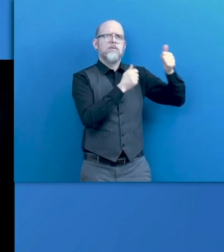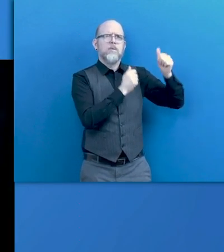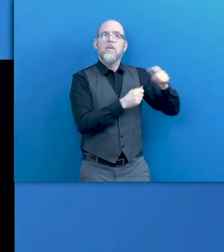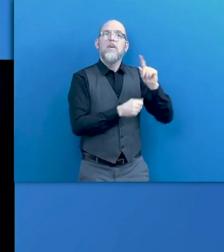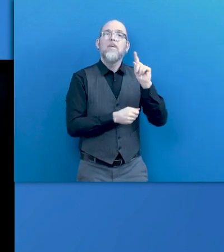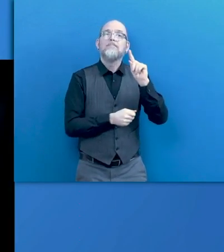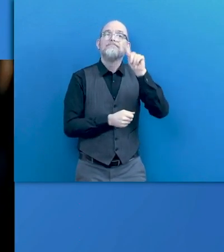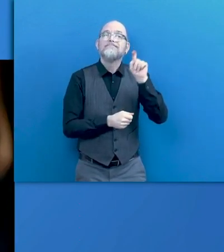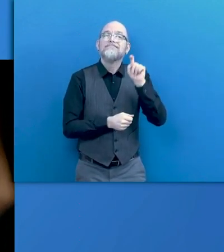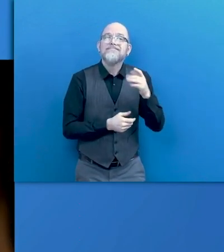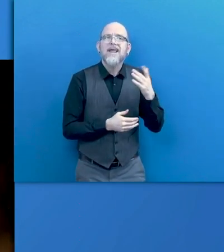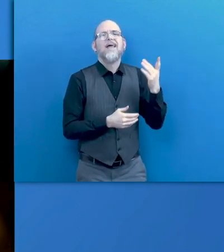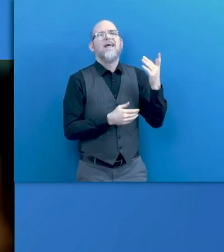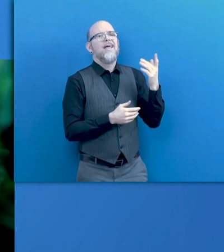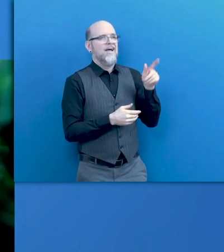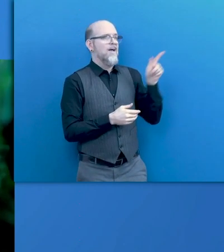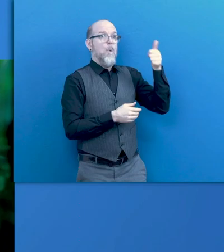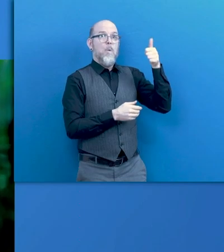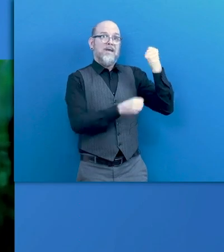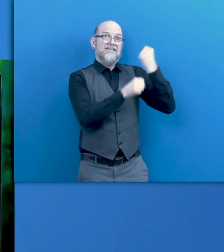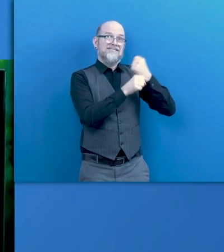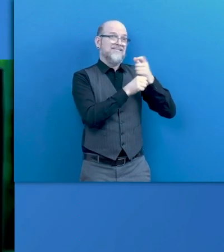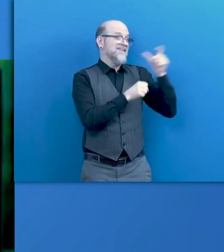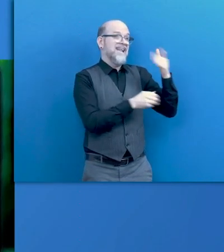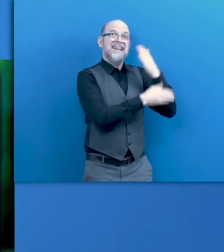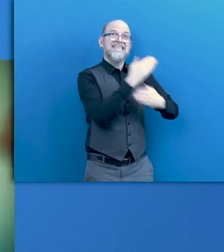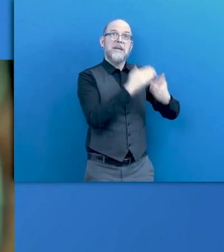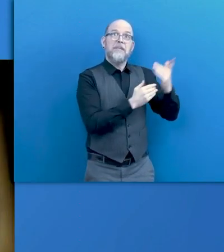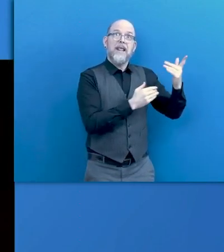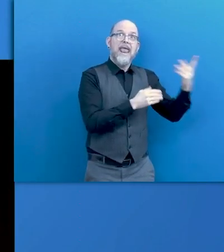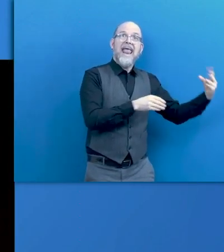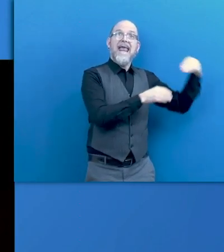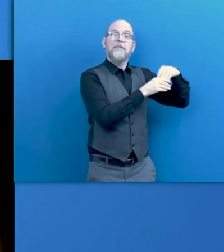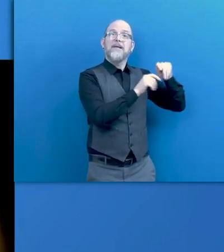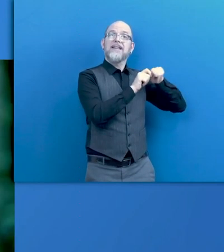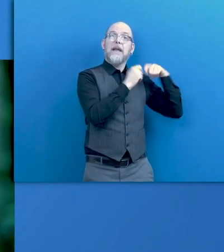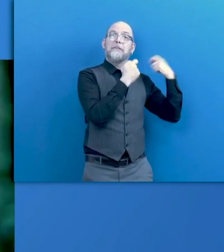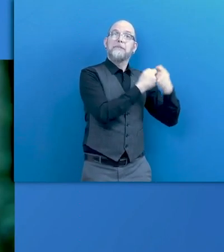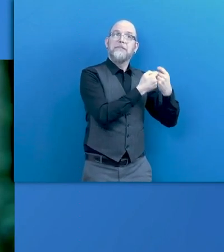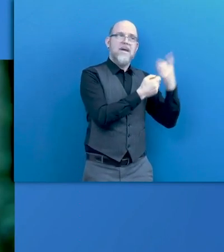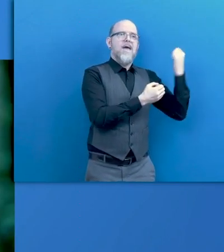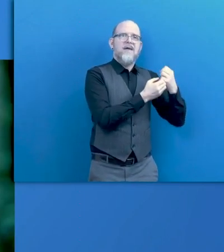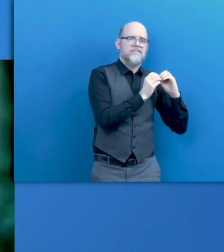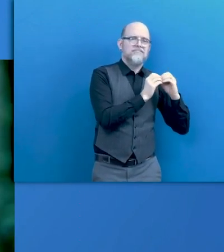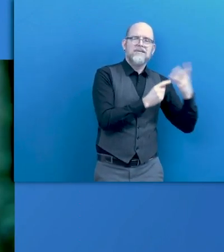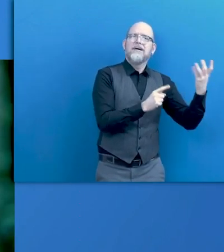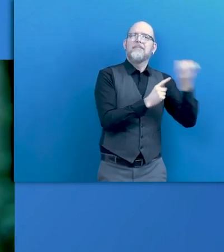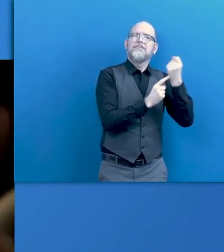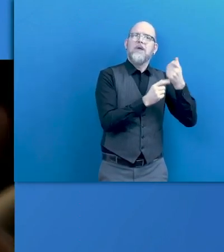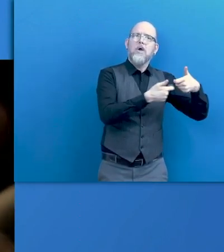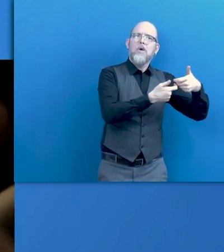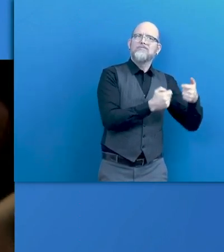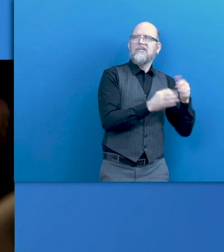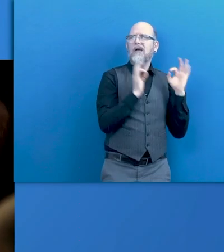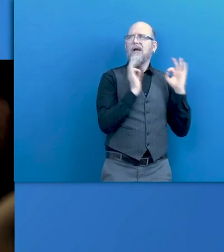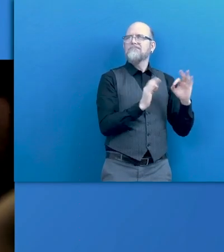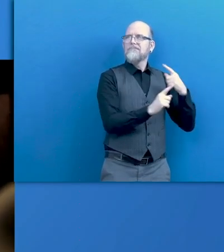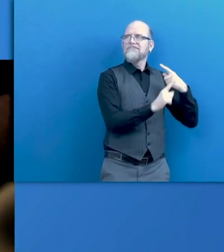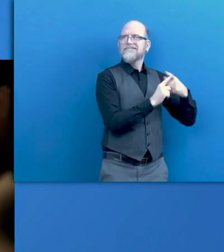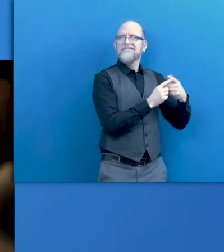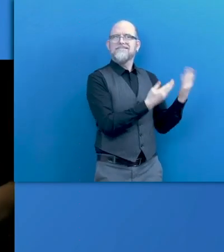only started because there is a personal connection to that topic on their team, and that's it. Doorknobs are the worst thing ever invented. Putting